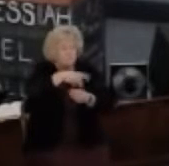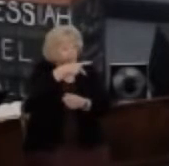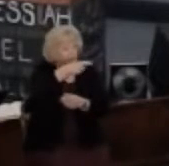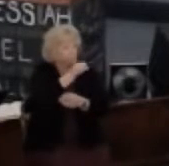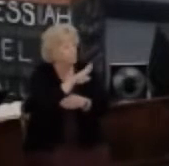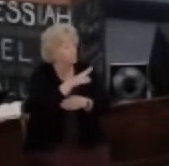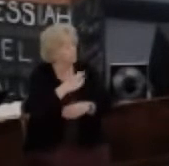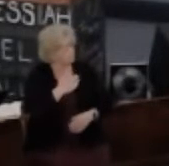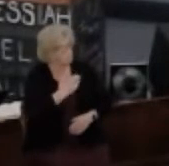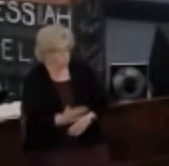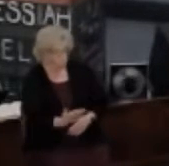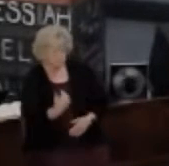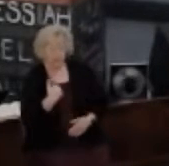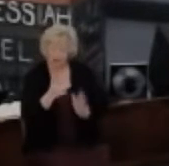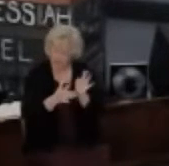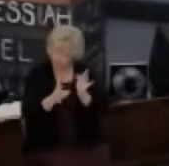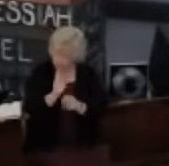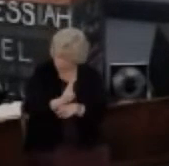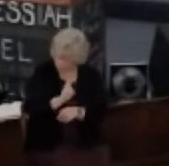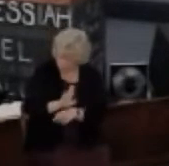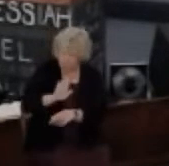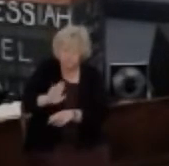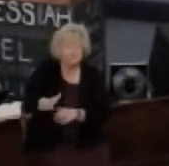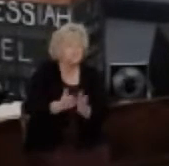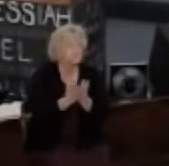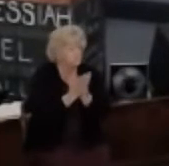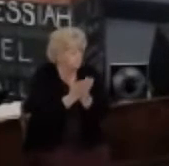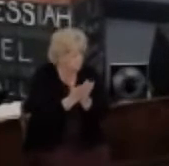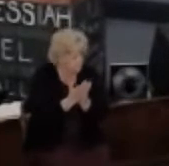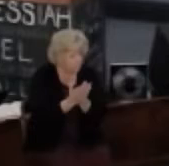was willing to let Jesus use his boat.